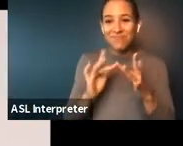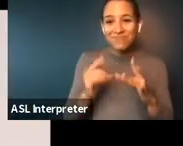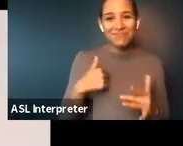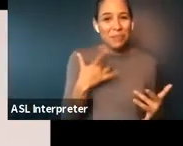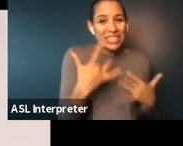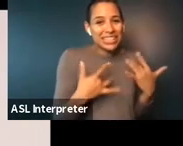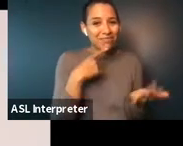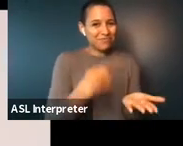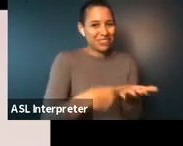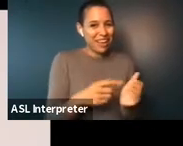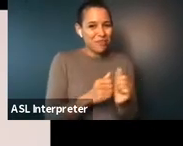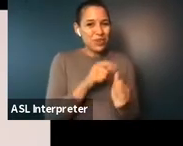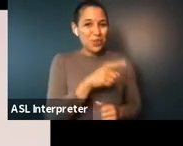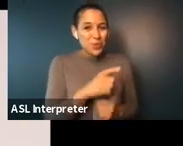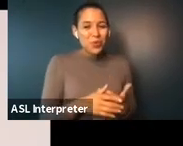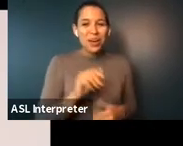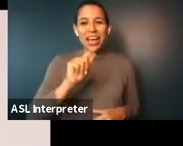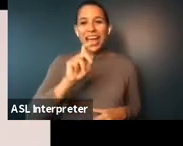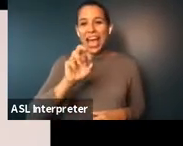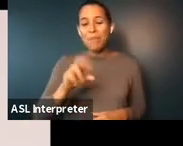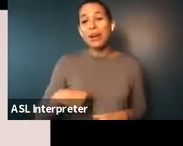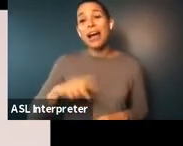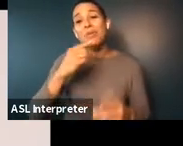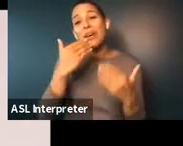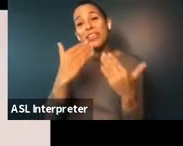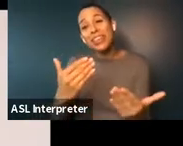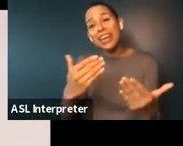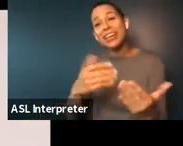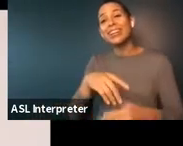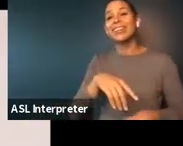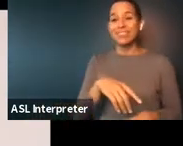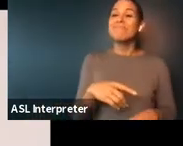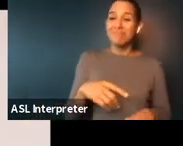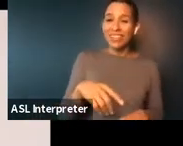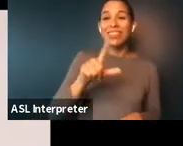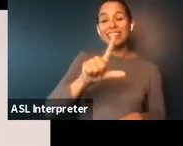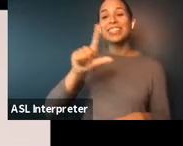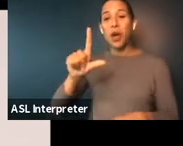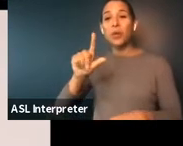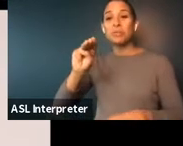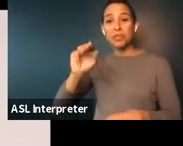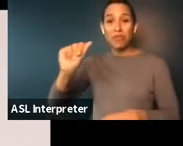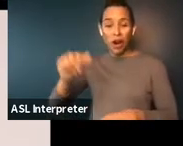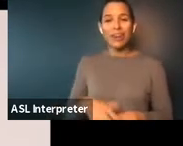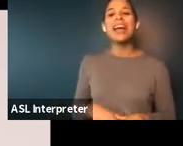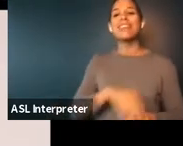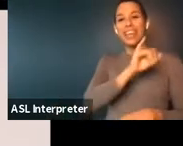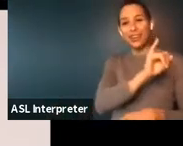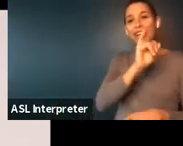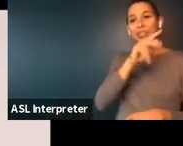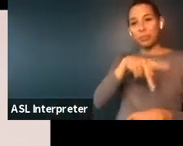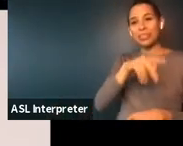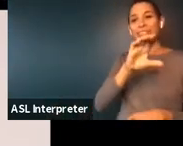with you. I really wanted to thank also the Leslie Lohman Museum and the International Print Center of New York for